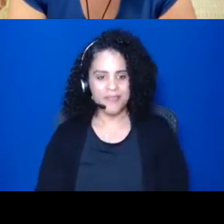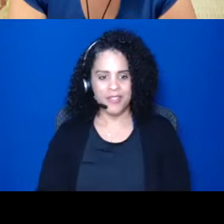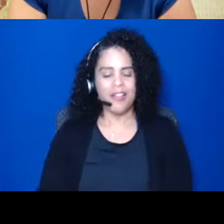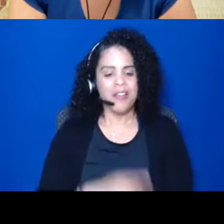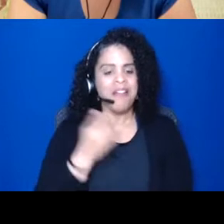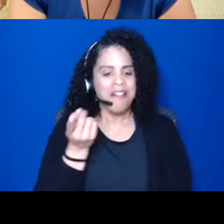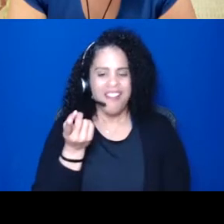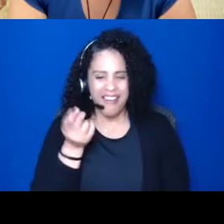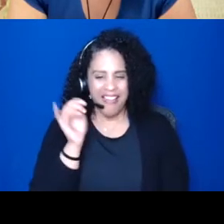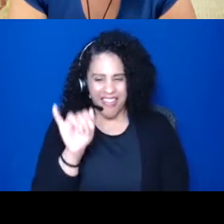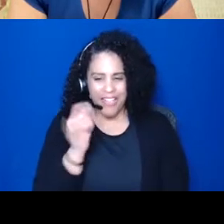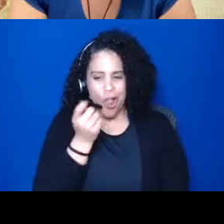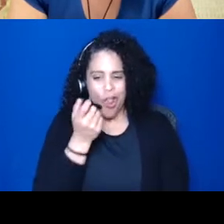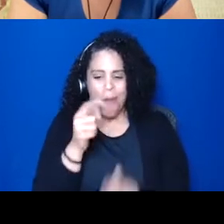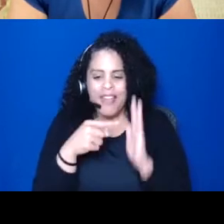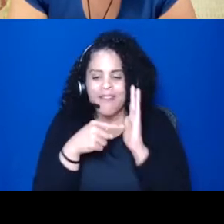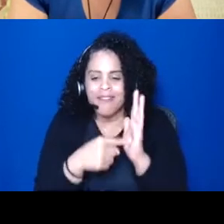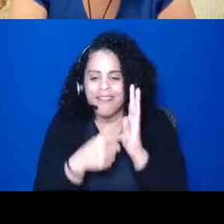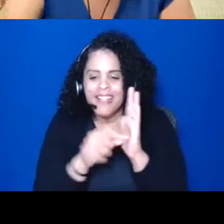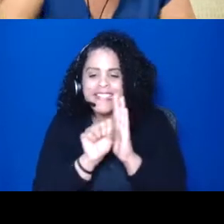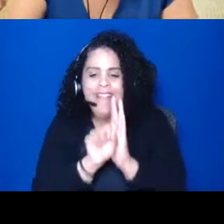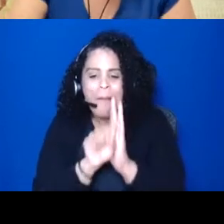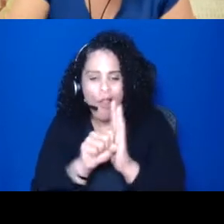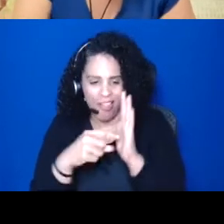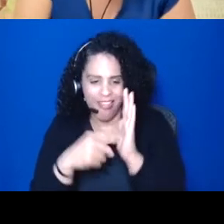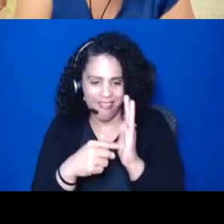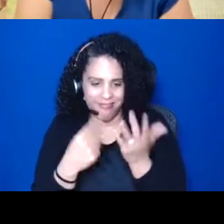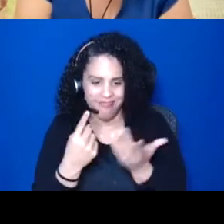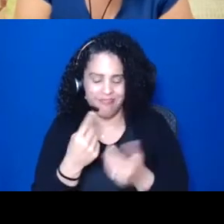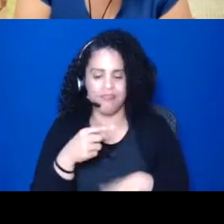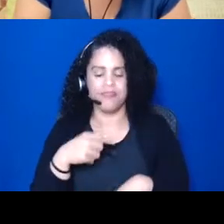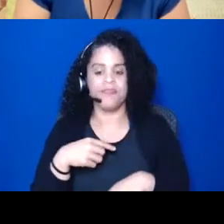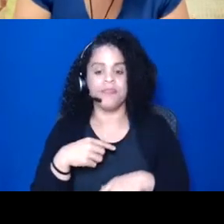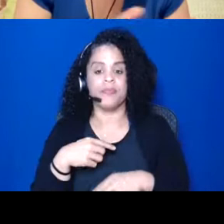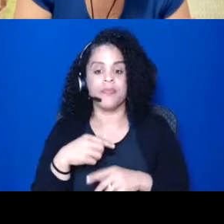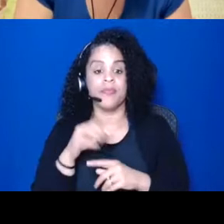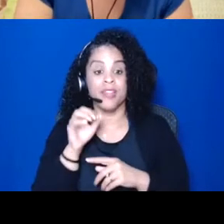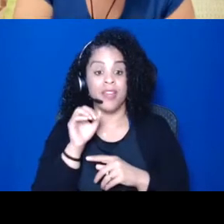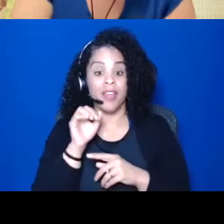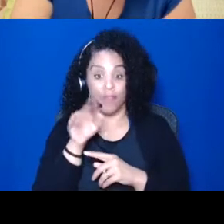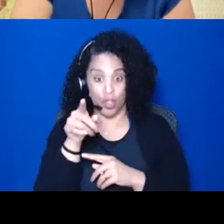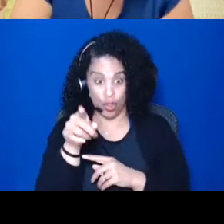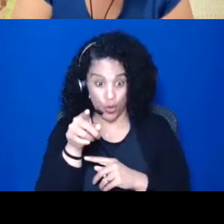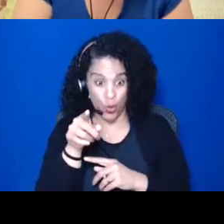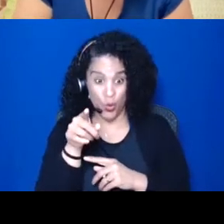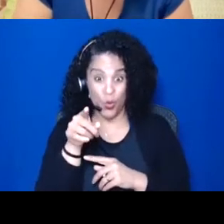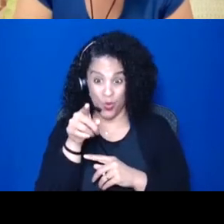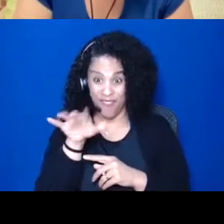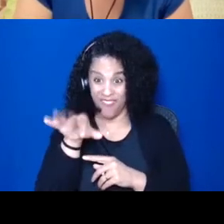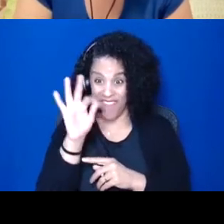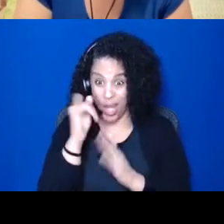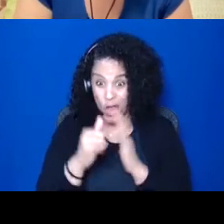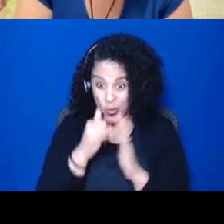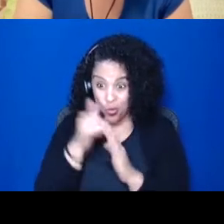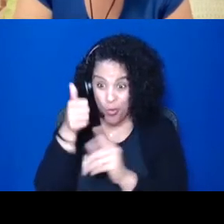Okay, that's just a little sample. If you were to find this video on YouTube yourself, you could